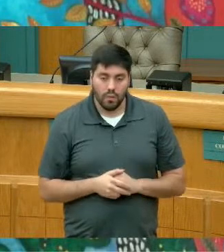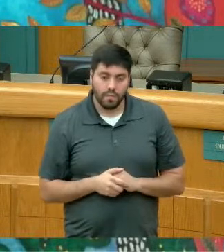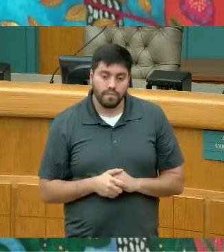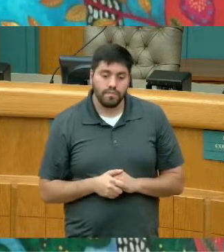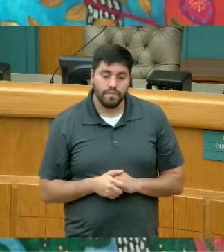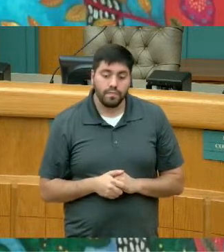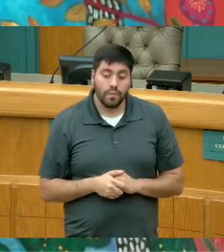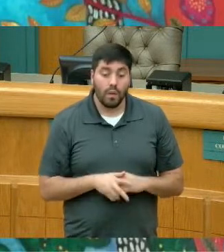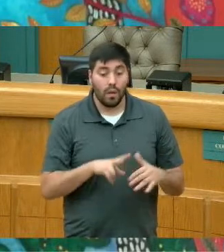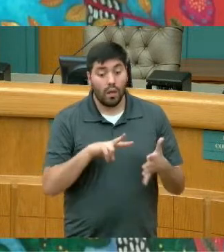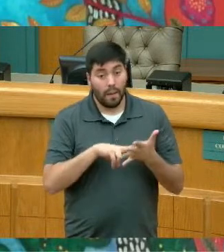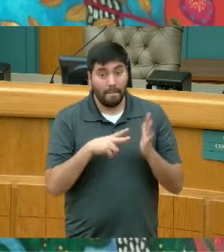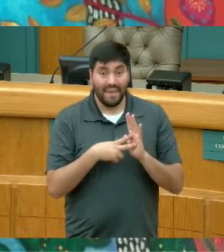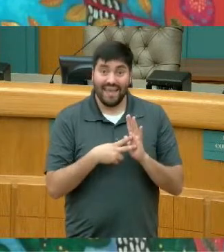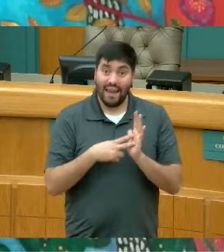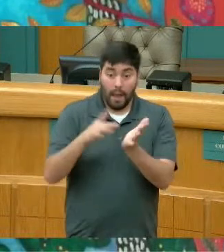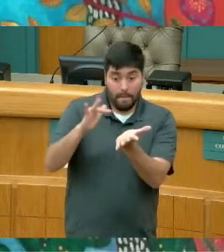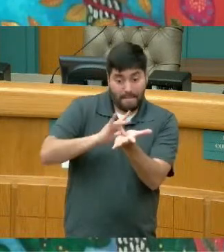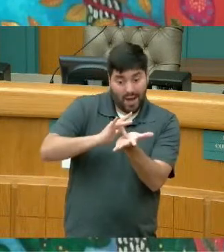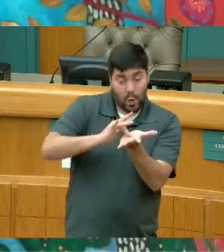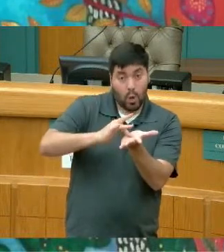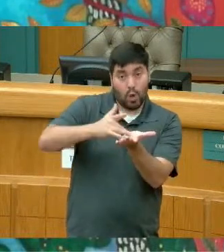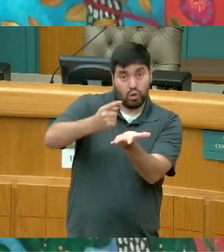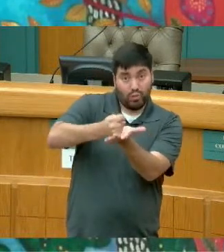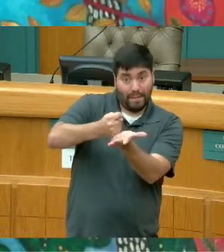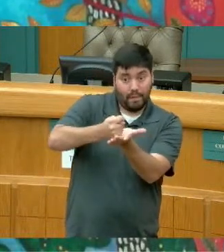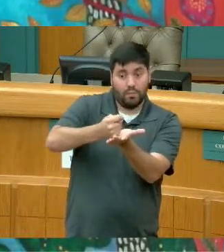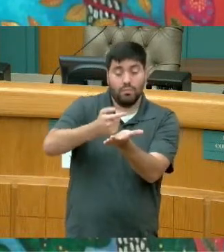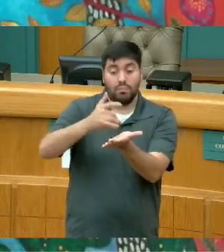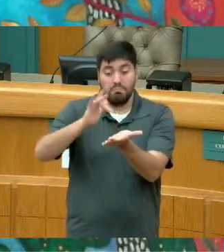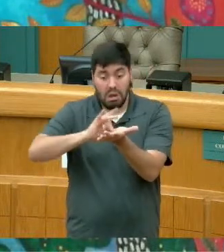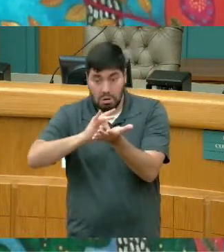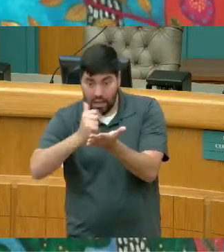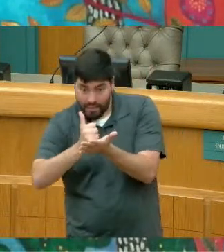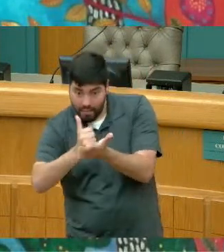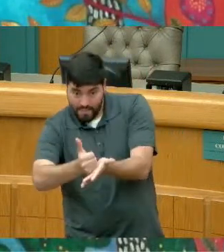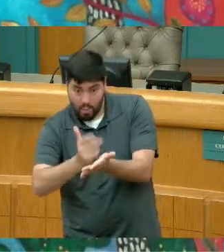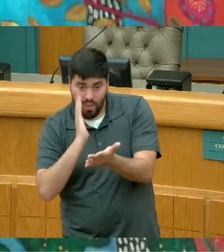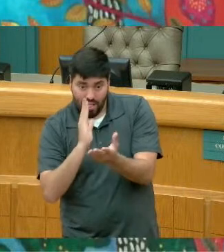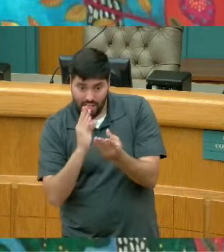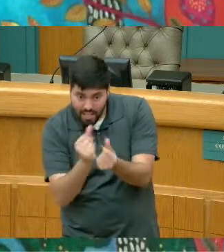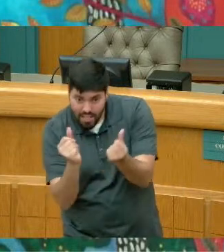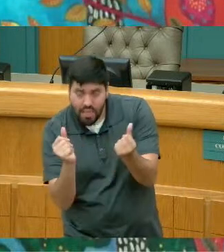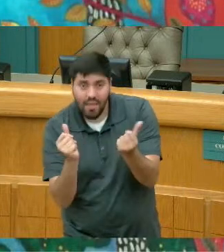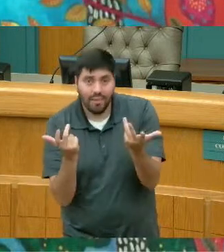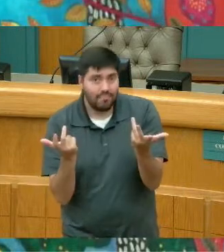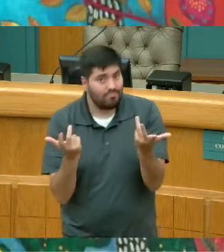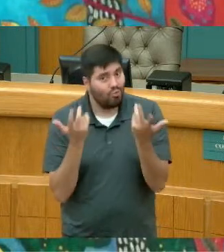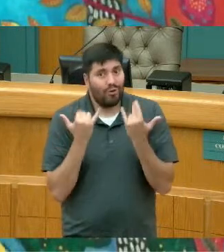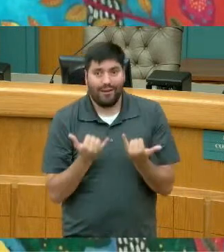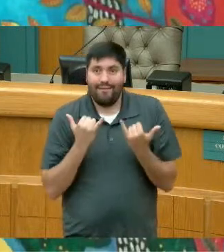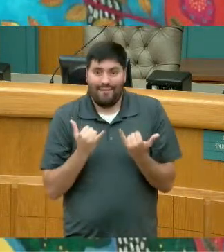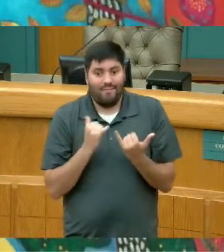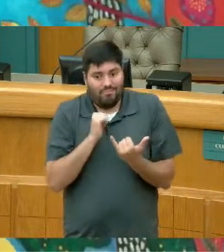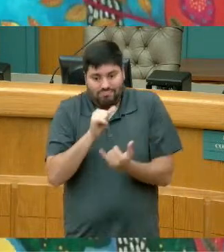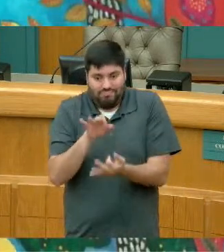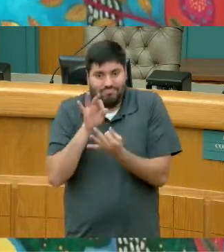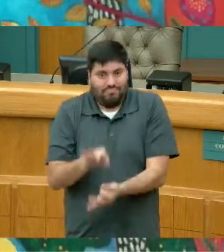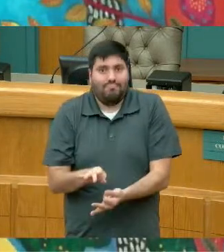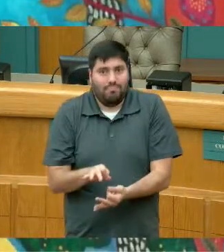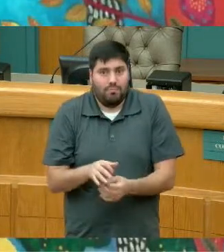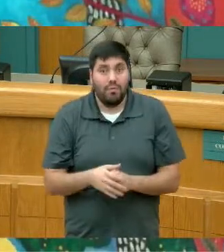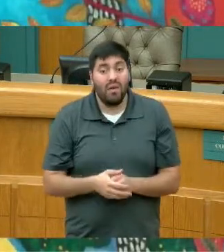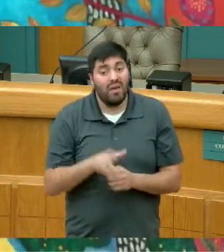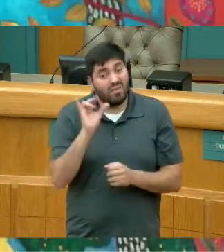we don't have a perfect, effective medical treatment to treat coronavirus. And this probably is one of the things that makes it the